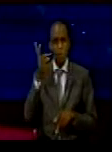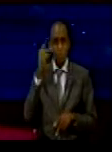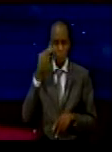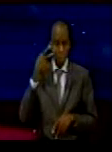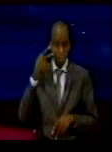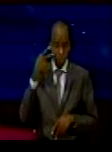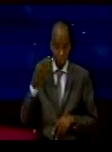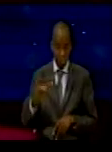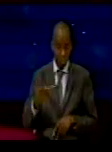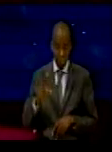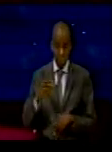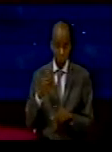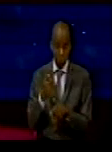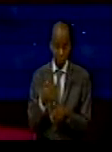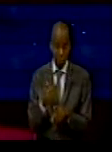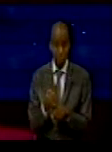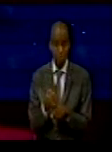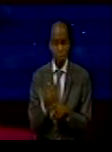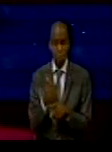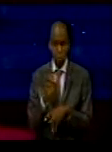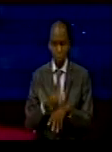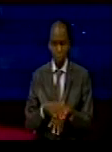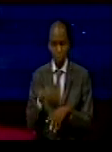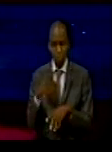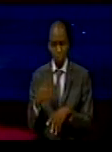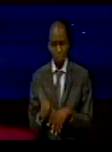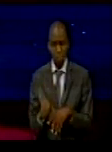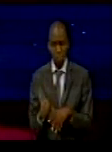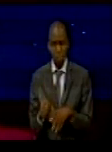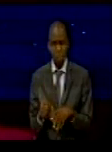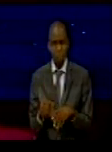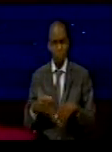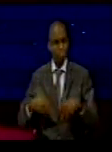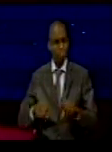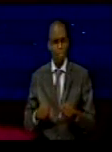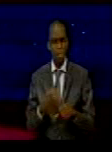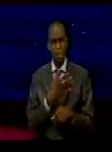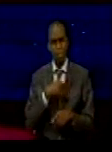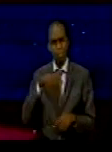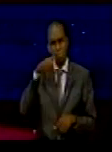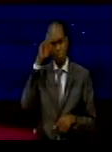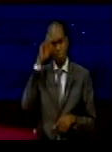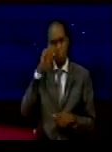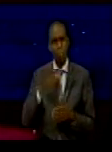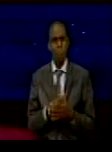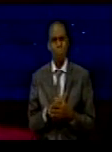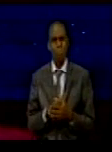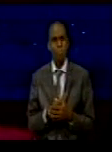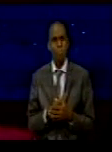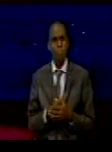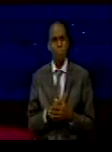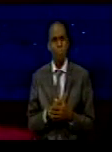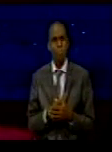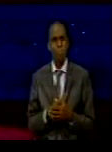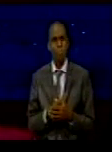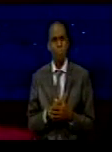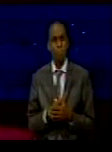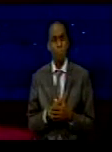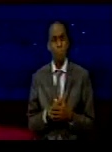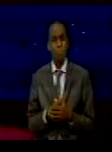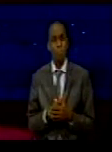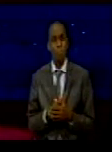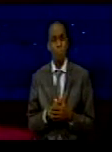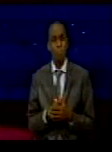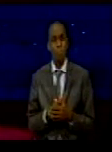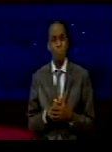the top of Okada. I said, what happened? That is what, praise the Lord. So, that is suddenly, now